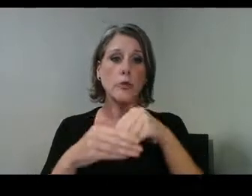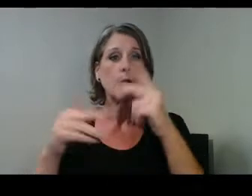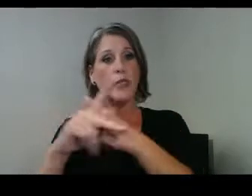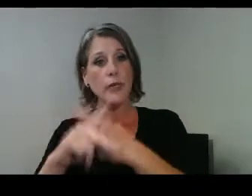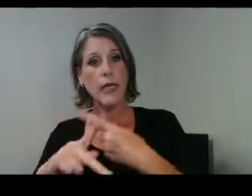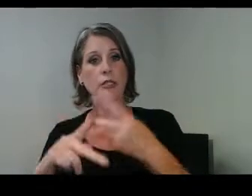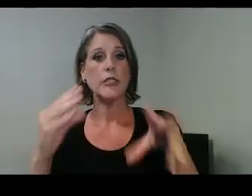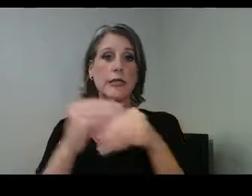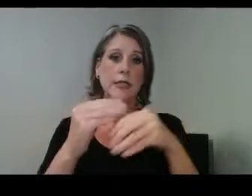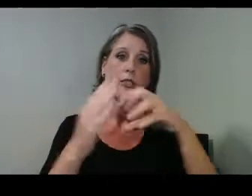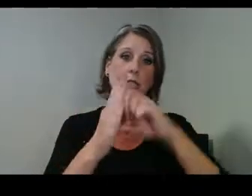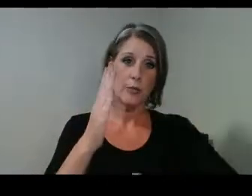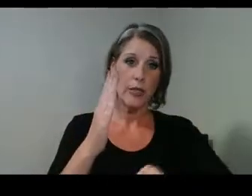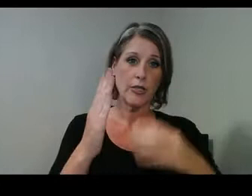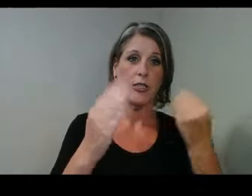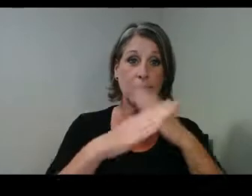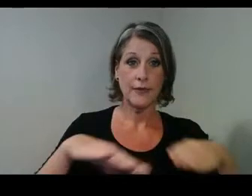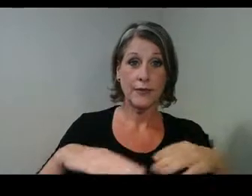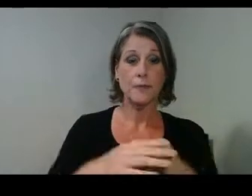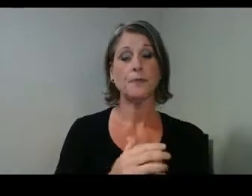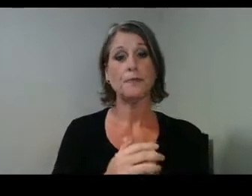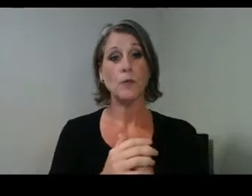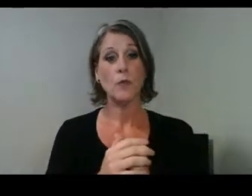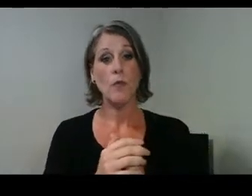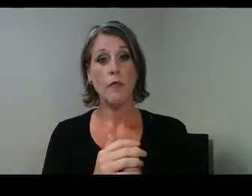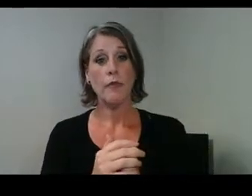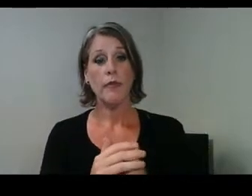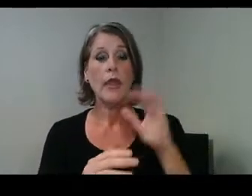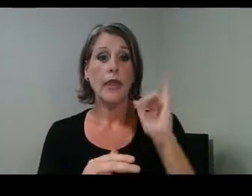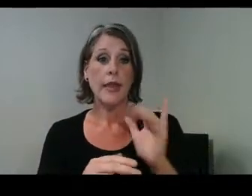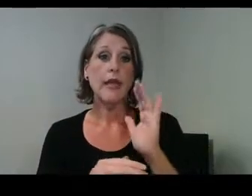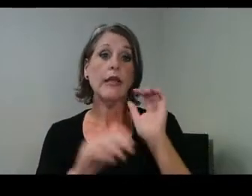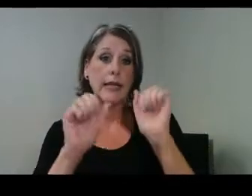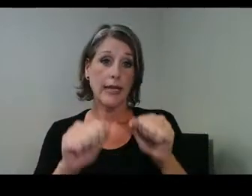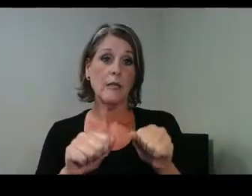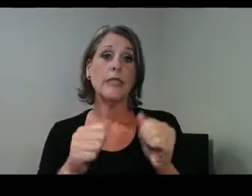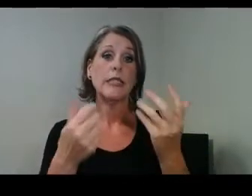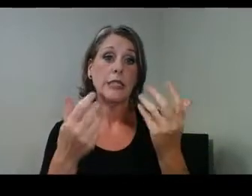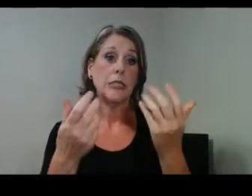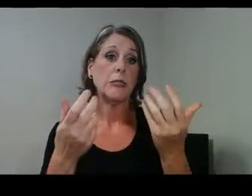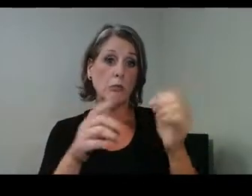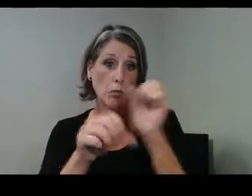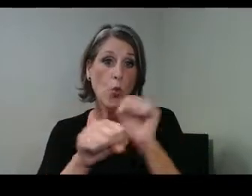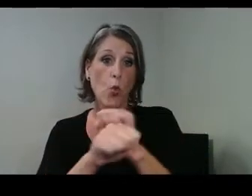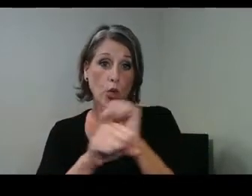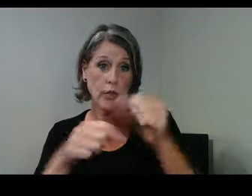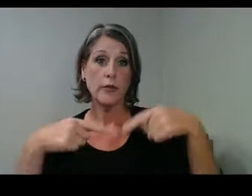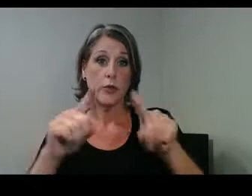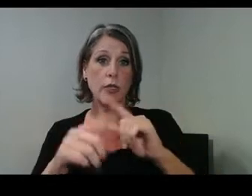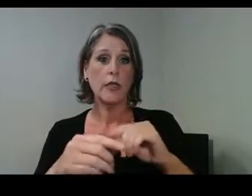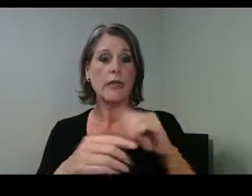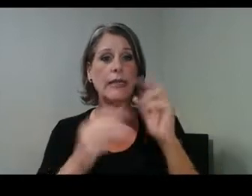subtraction. Reading and practicing fact fluency can be completed during the hour of independent work time at the end of the day.